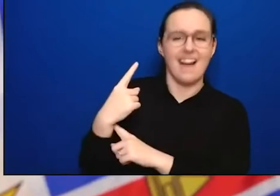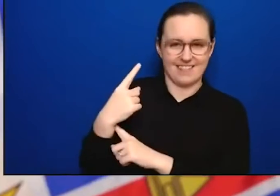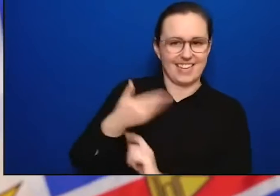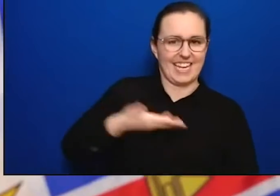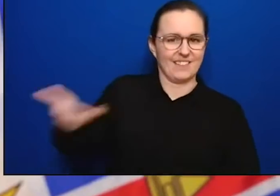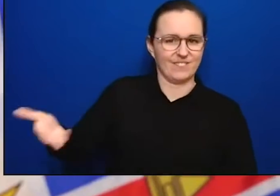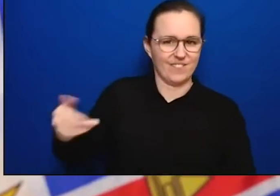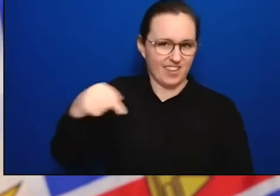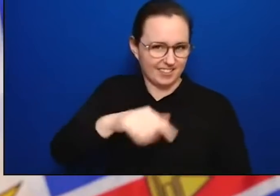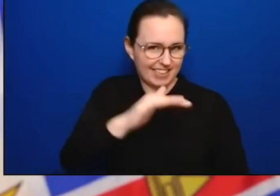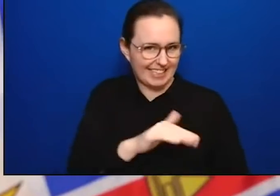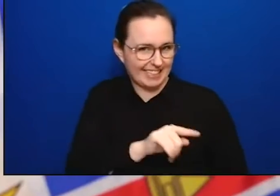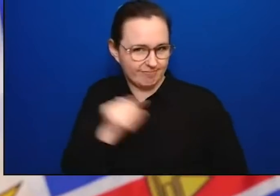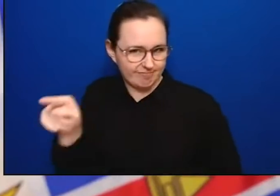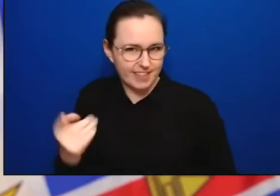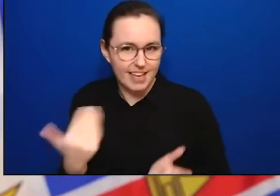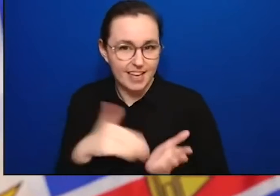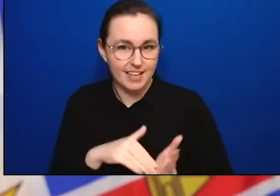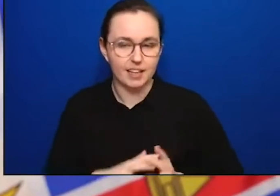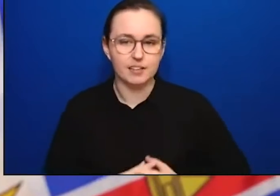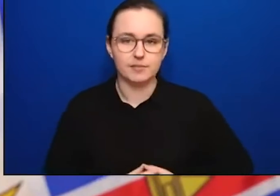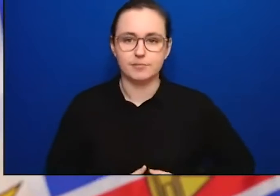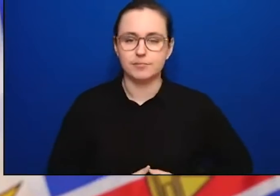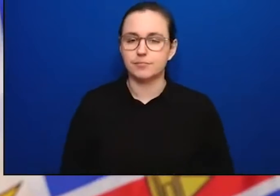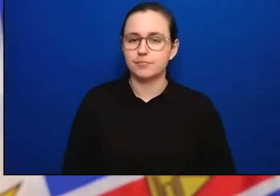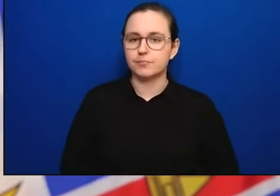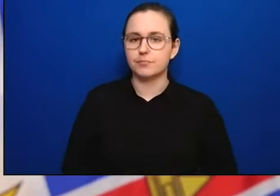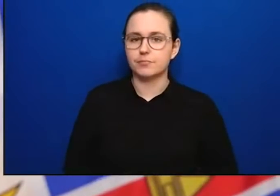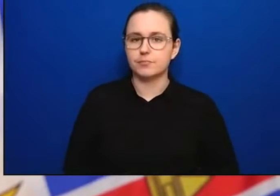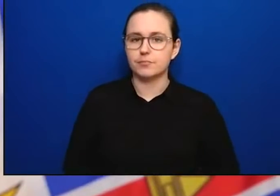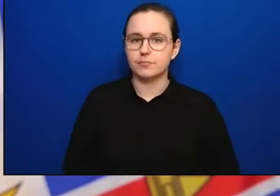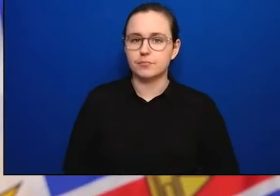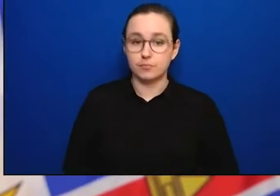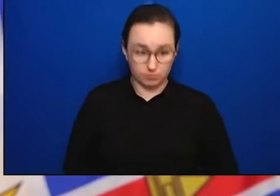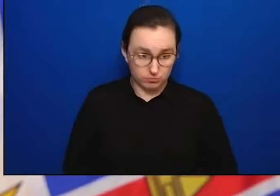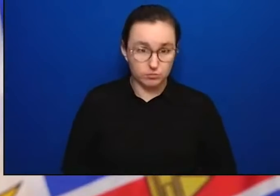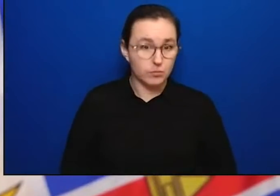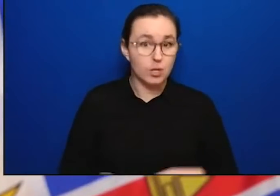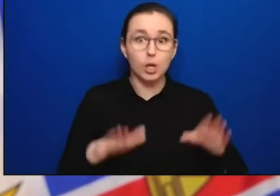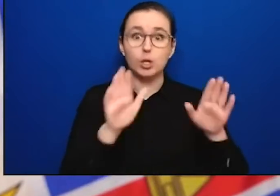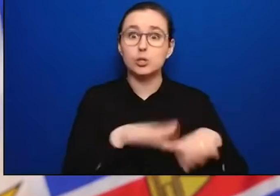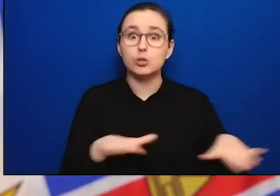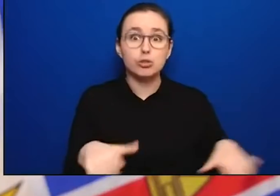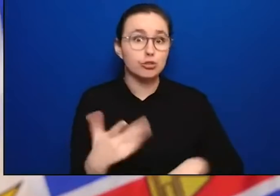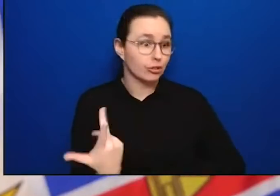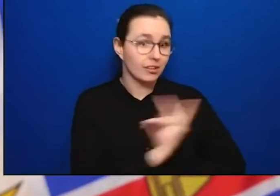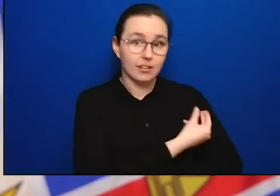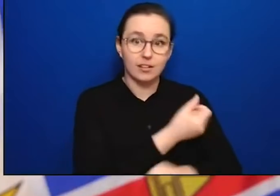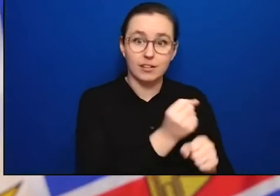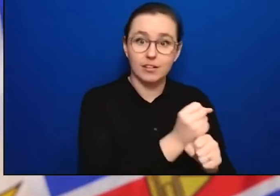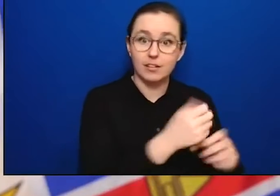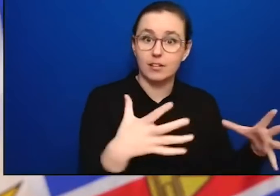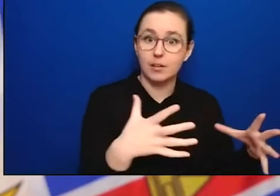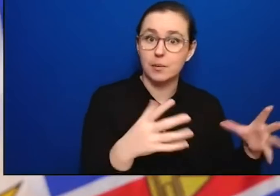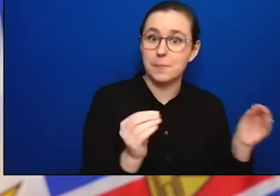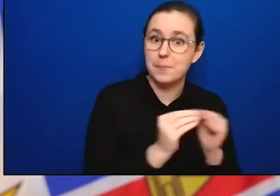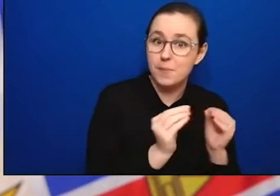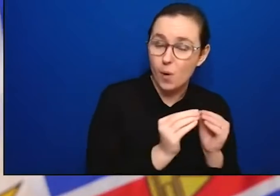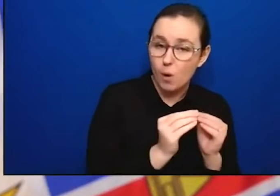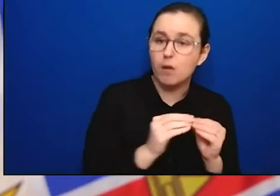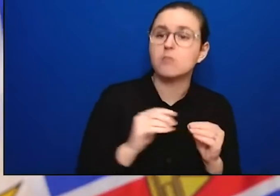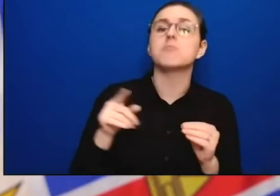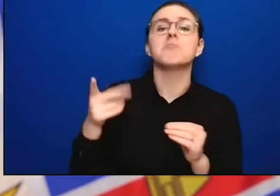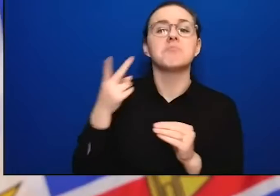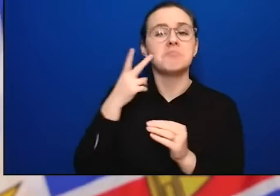As we do start to see the gradual decline in cases in our community, combined with the increase in vaccination in children of